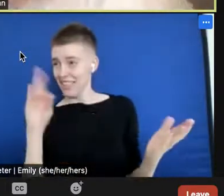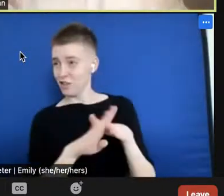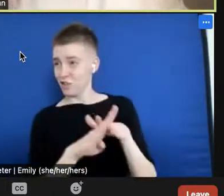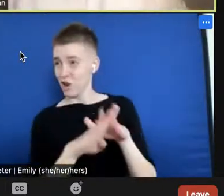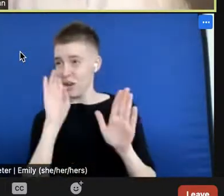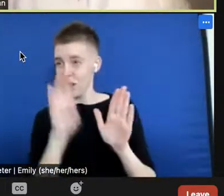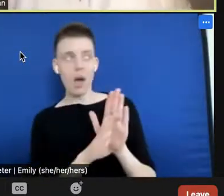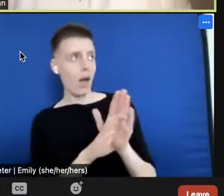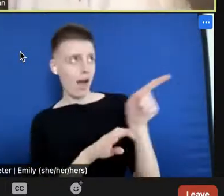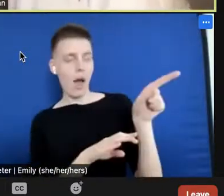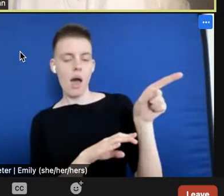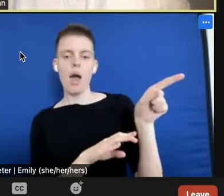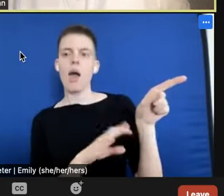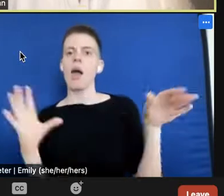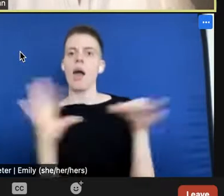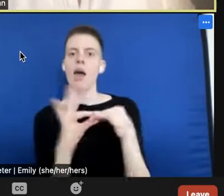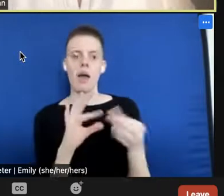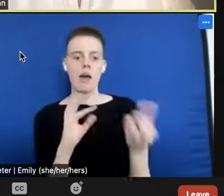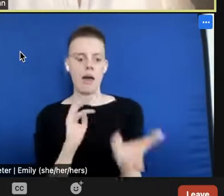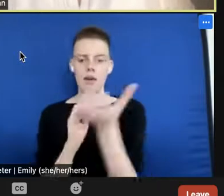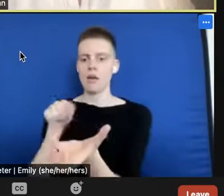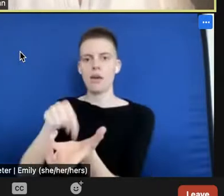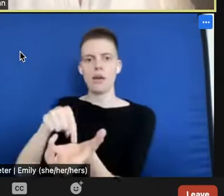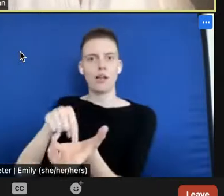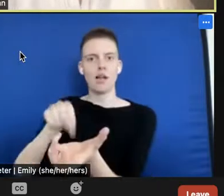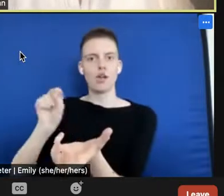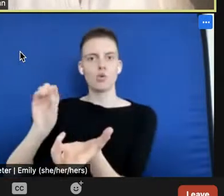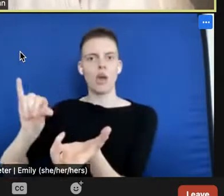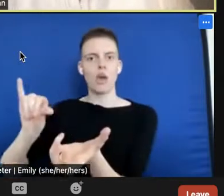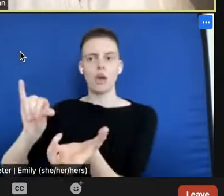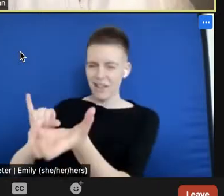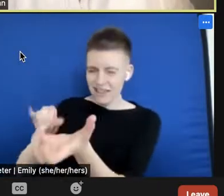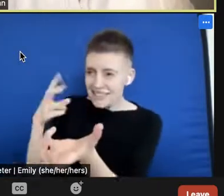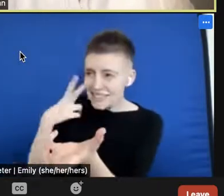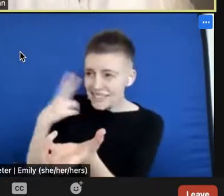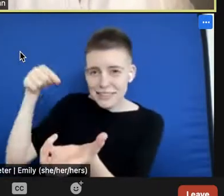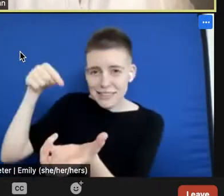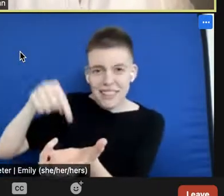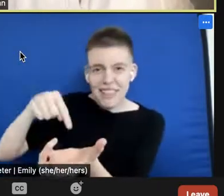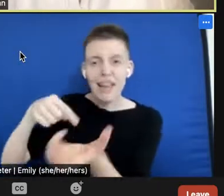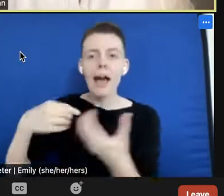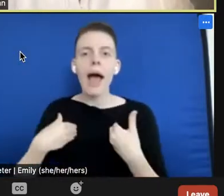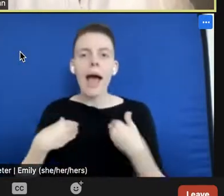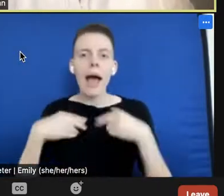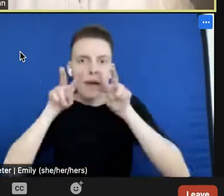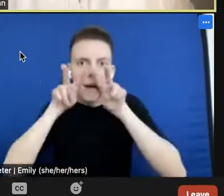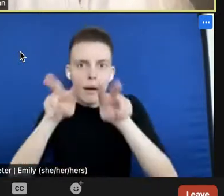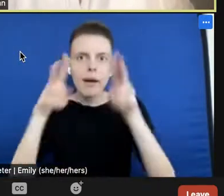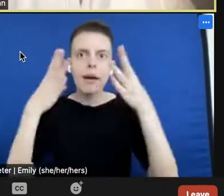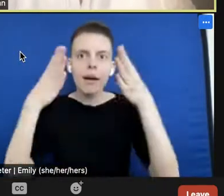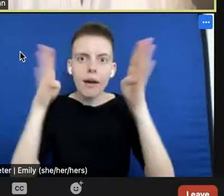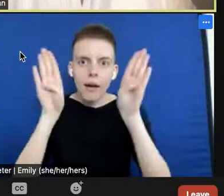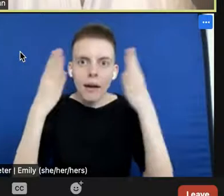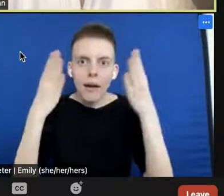toy. Let's talk about the fact that this shark has, ventral and dorsal fins.